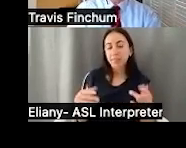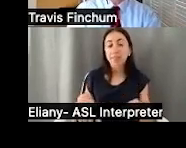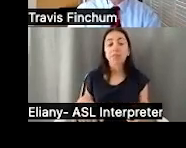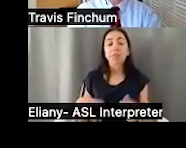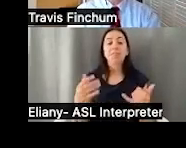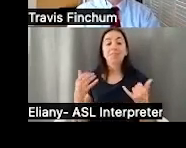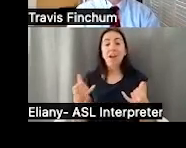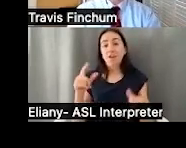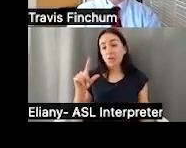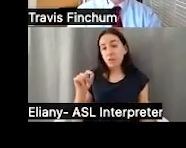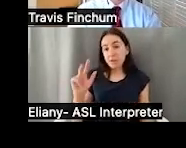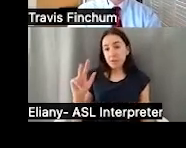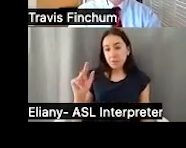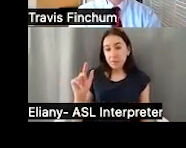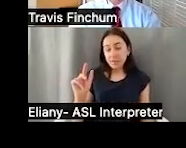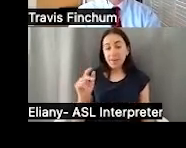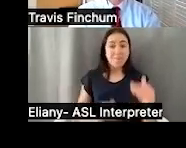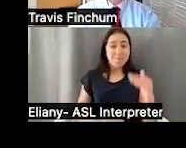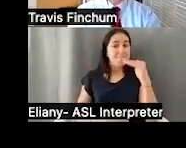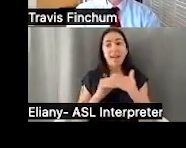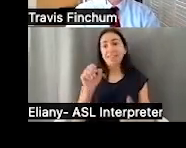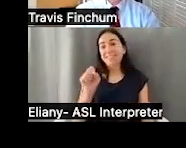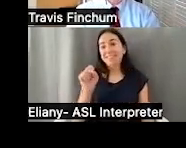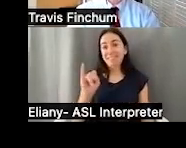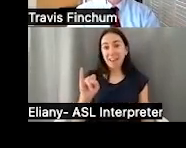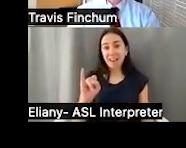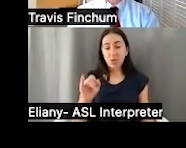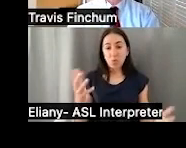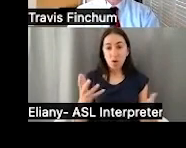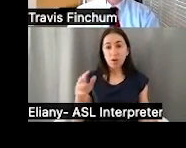the current maximum SSI benefit is